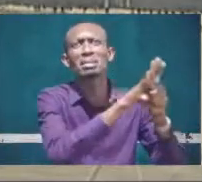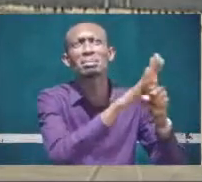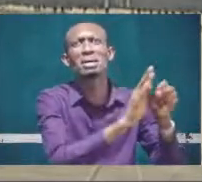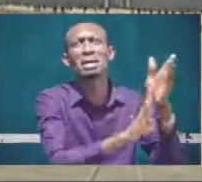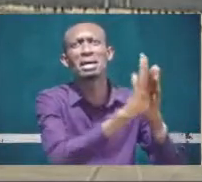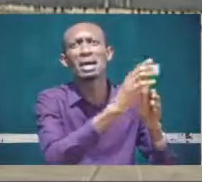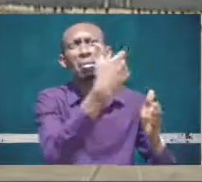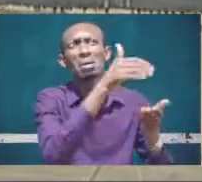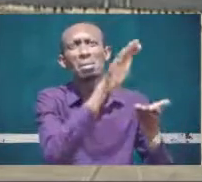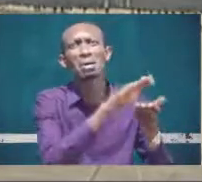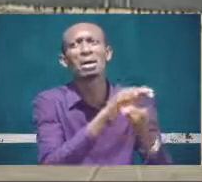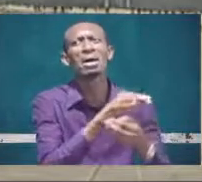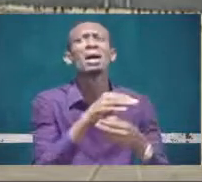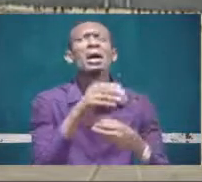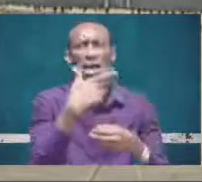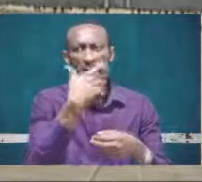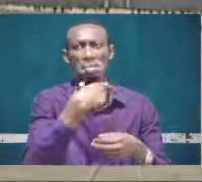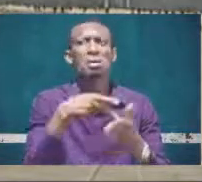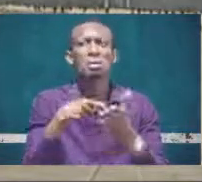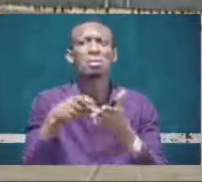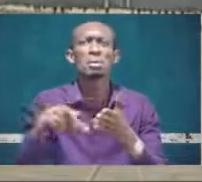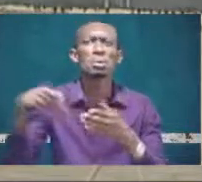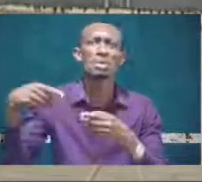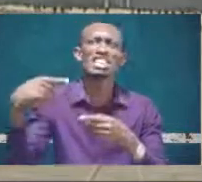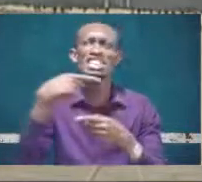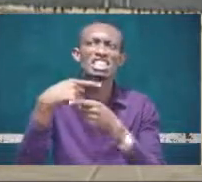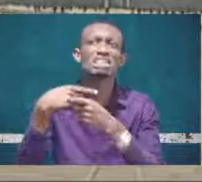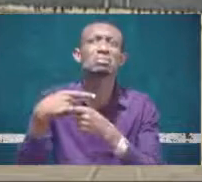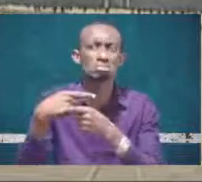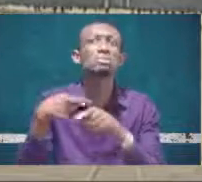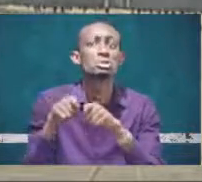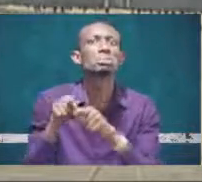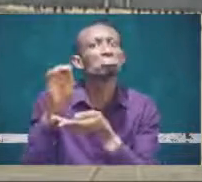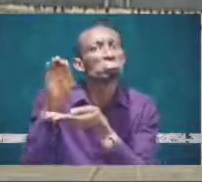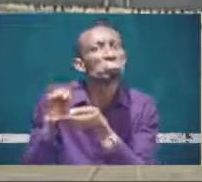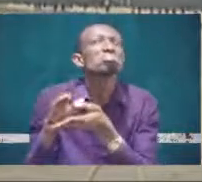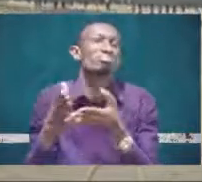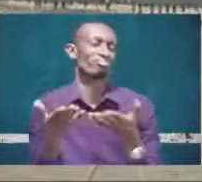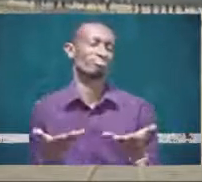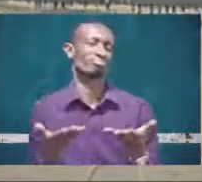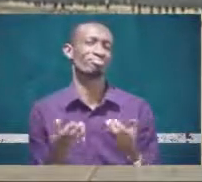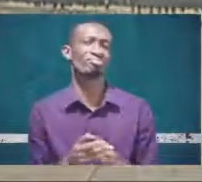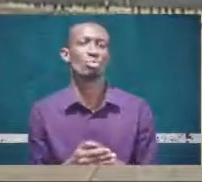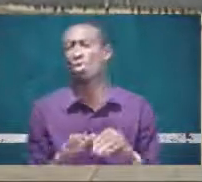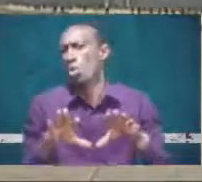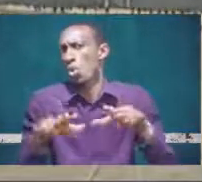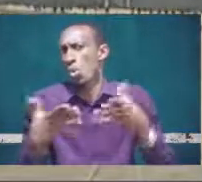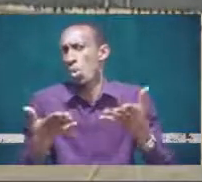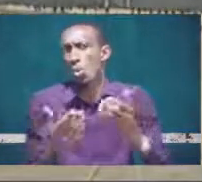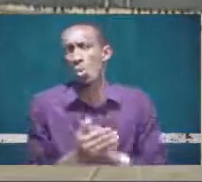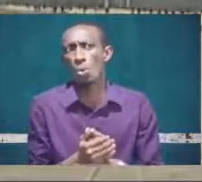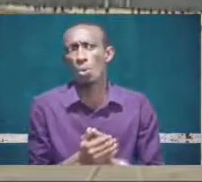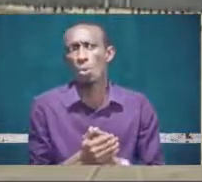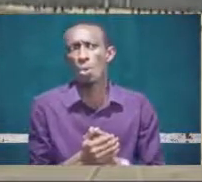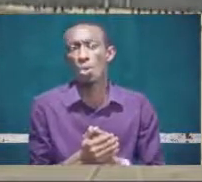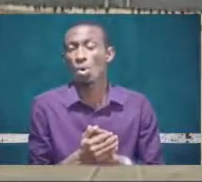the market for toothbrush will fall. The market for toothbrush will fall. Or here, if